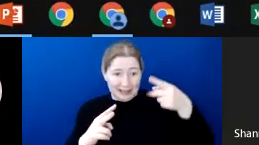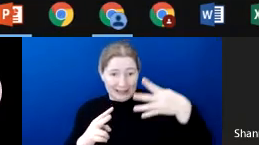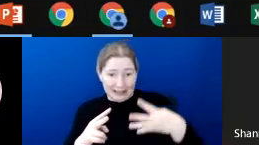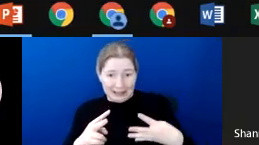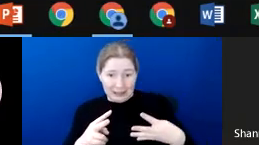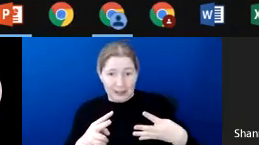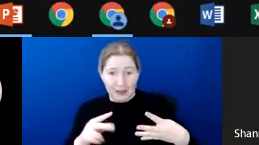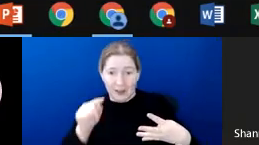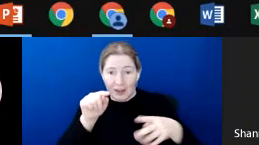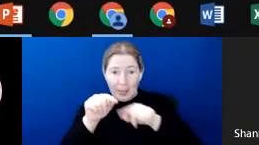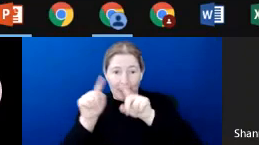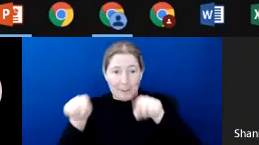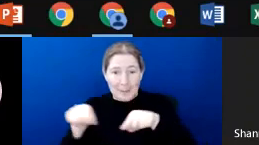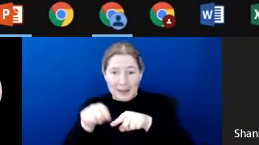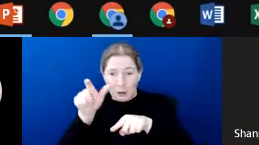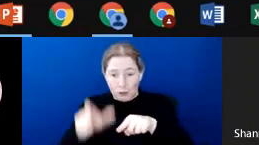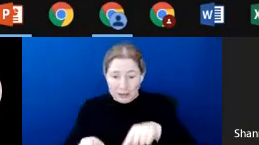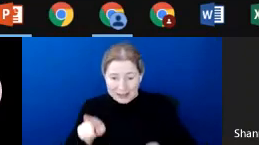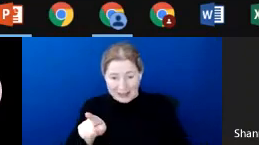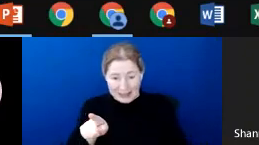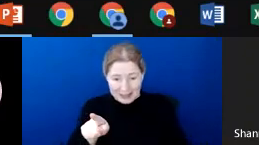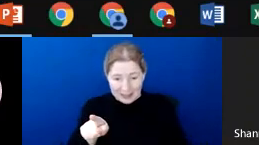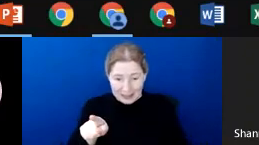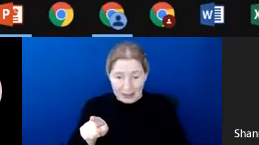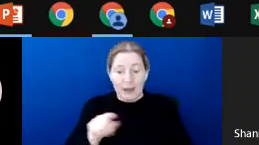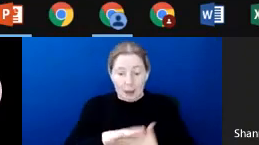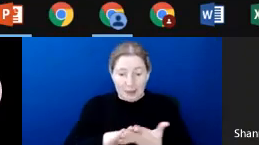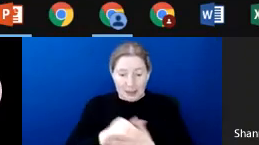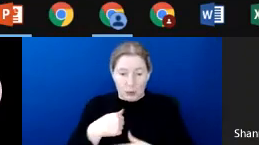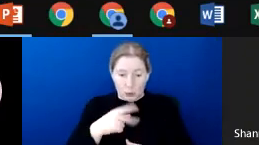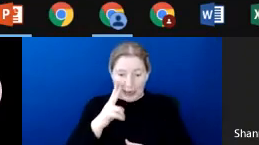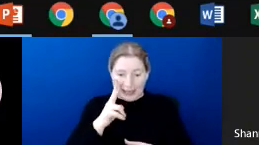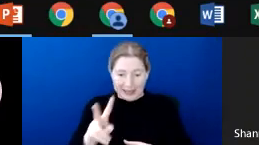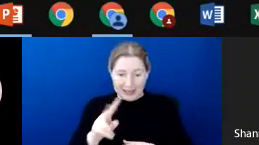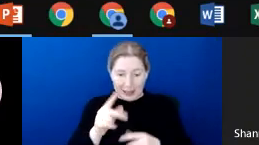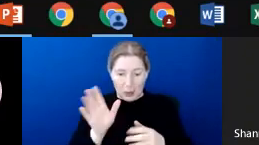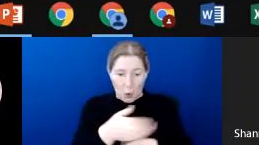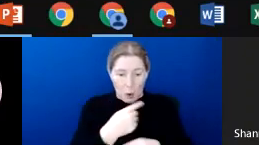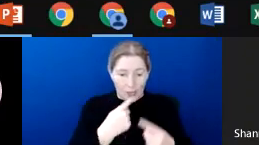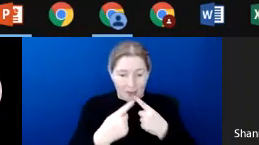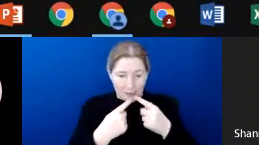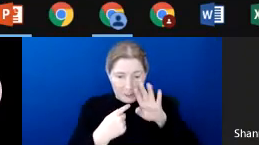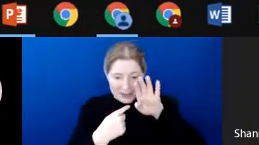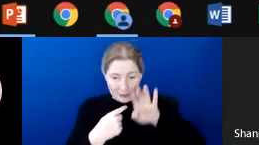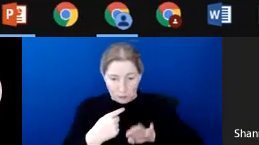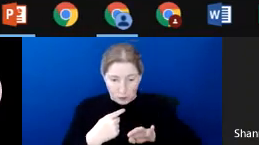picture of the receipt, so you have all the details with the document.